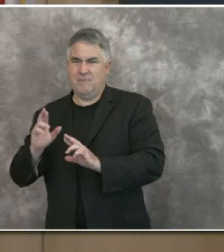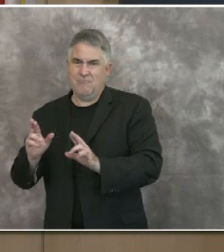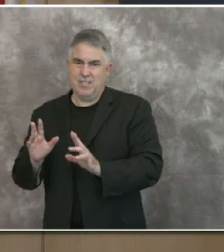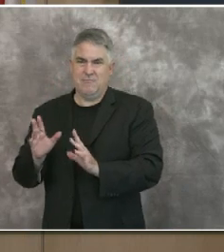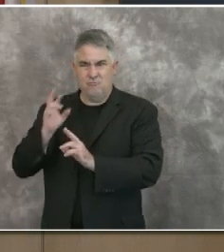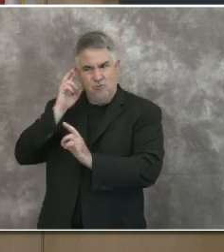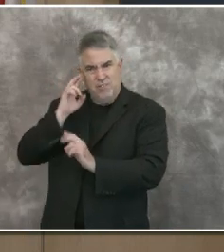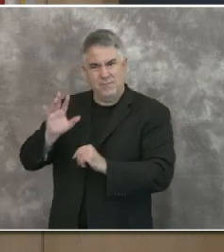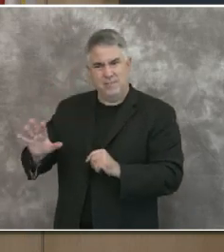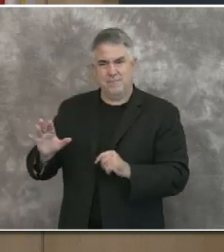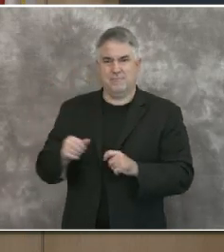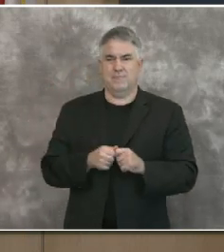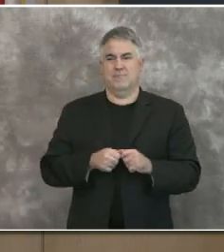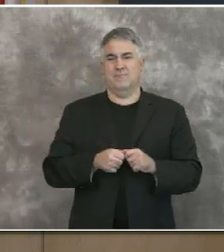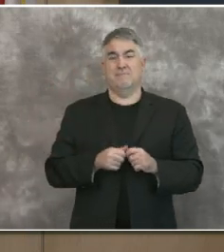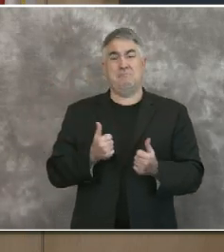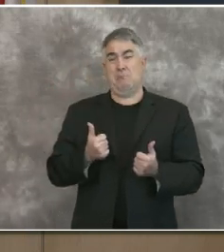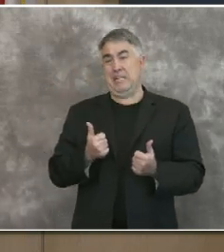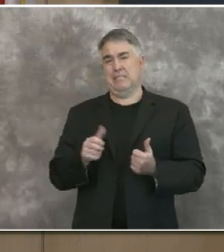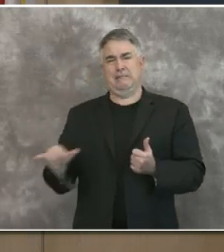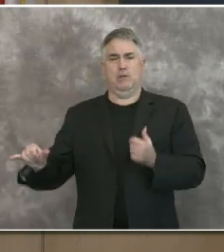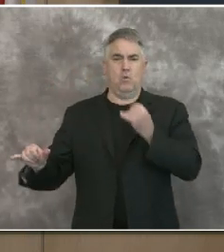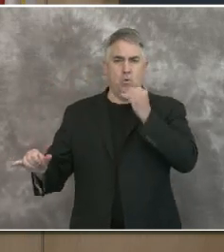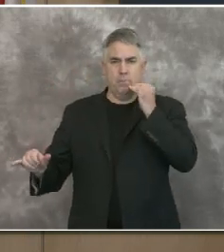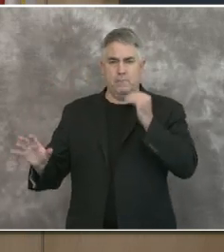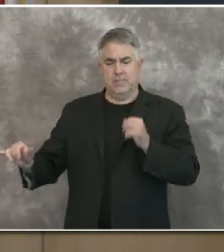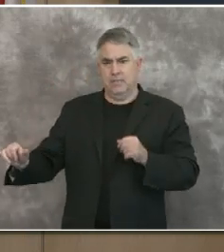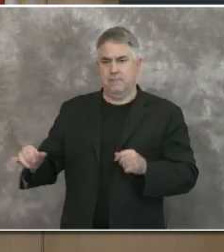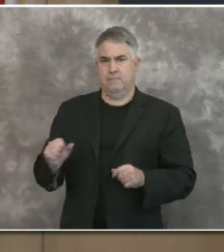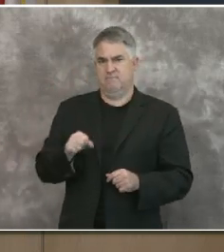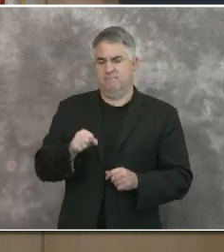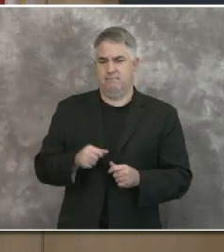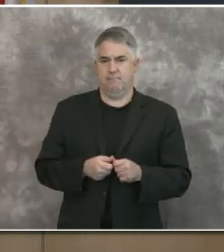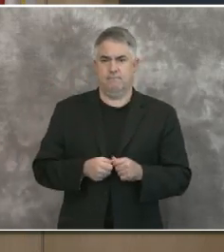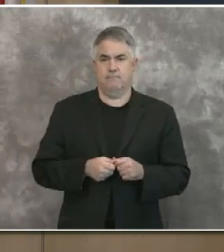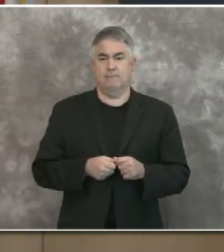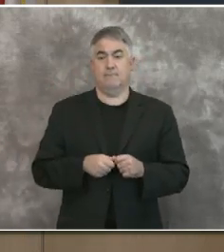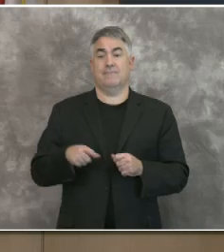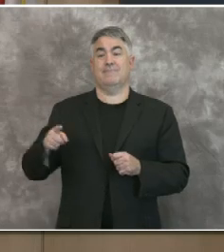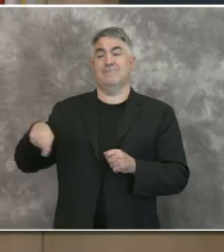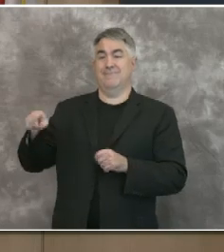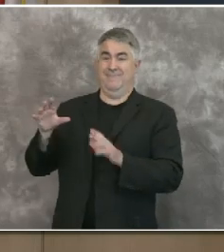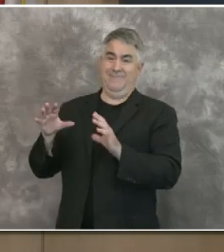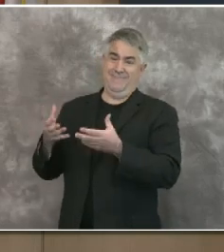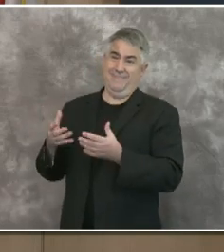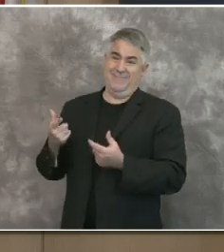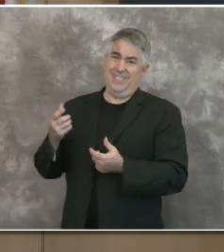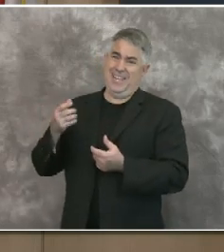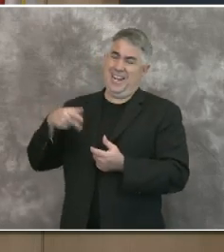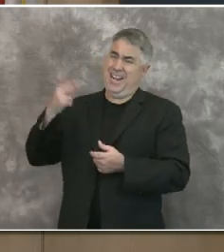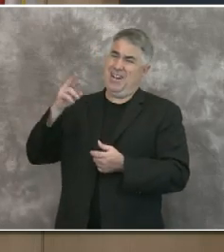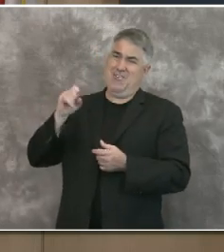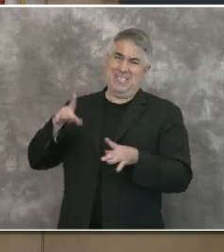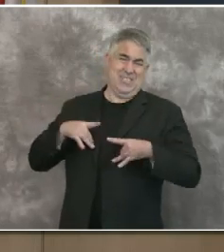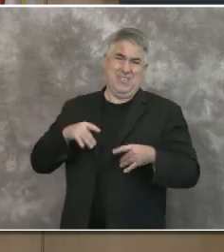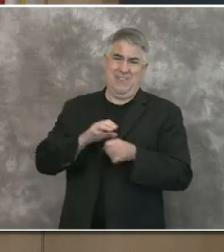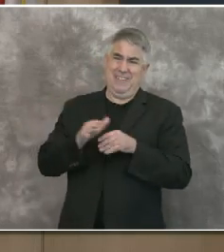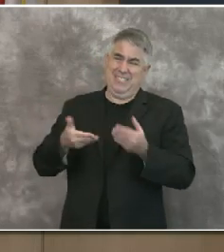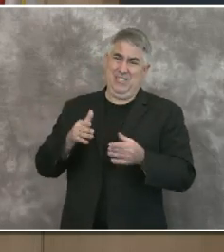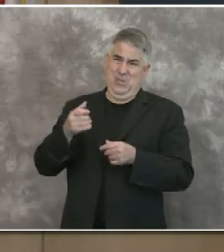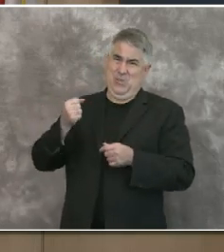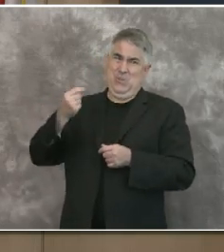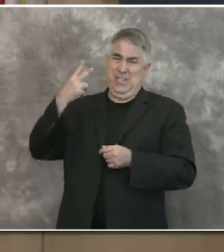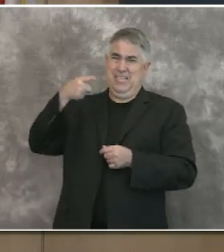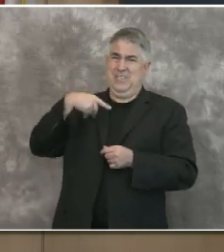home to the maximum extent possible, because those are the individuals that are greater risk, and those are the individuals we want to make sure we provide the